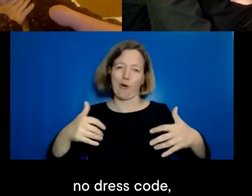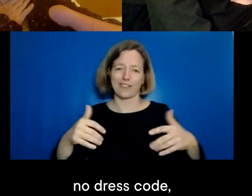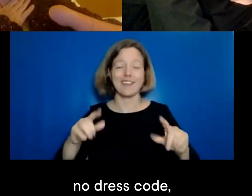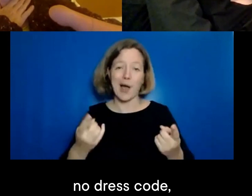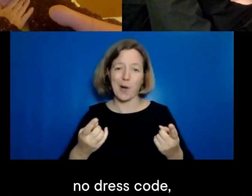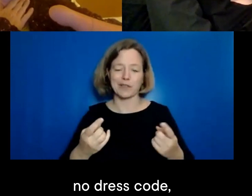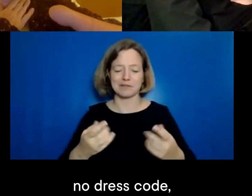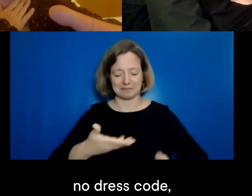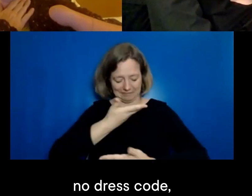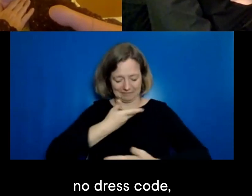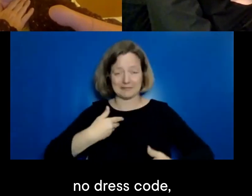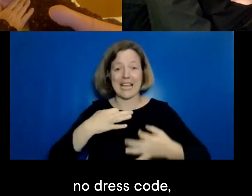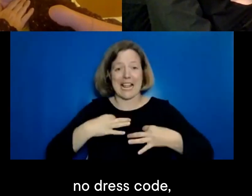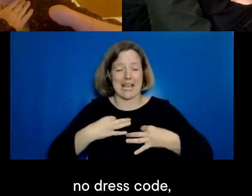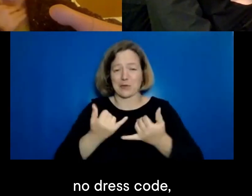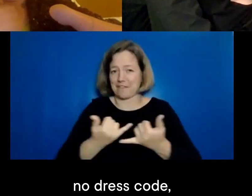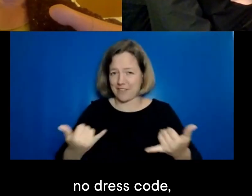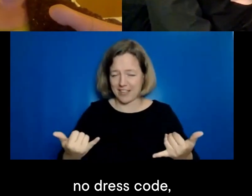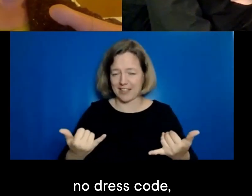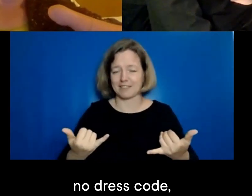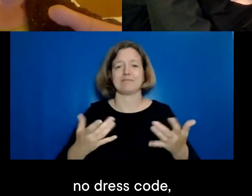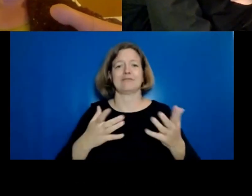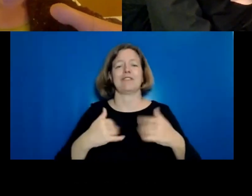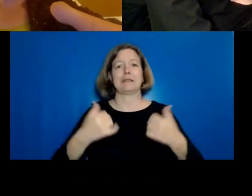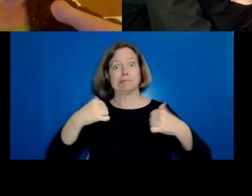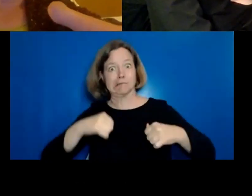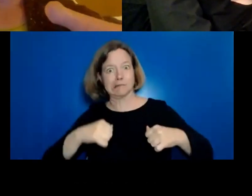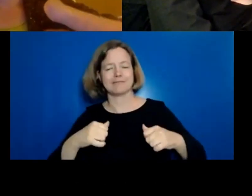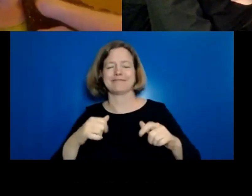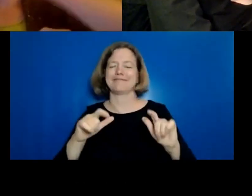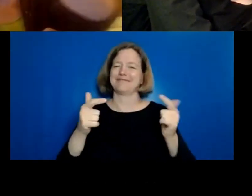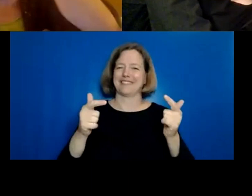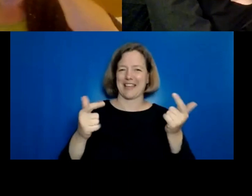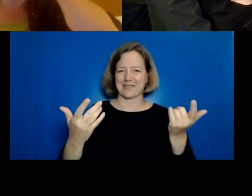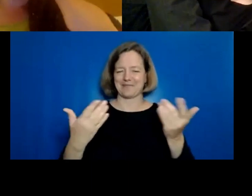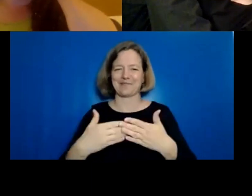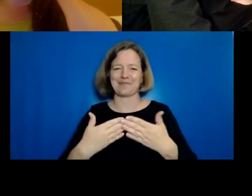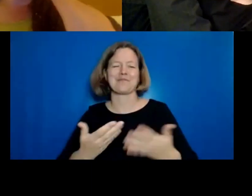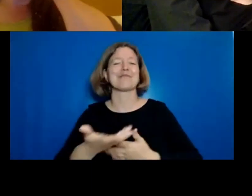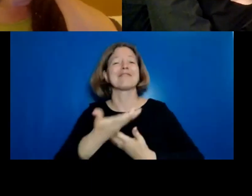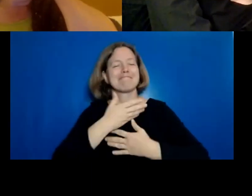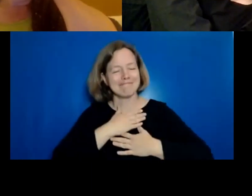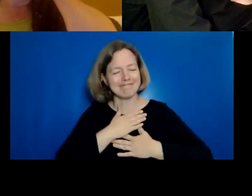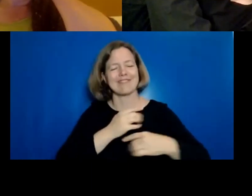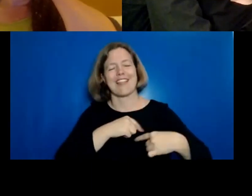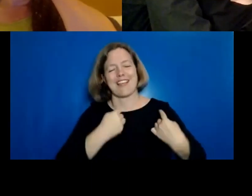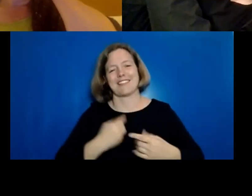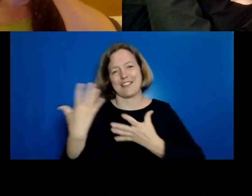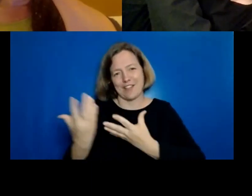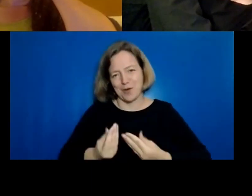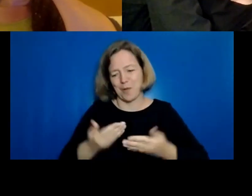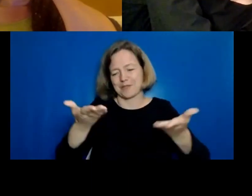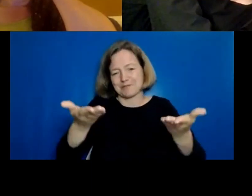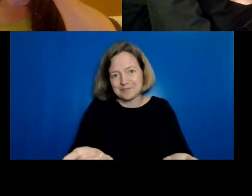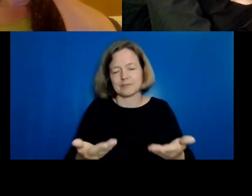code, but instead a warm welcome from our side for all kinds of non-normative ways of